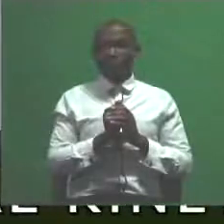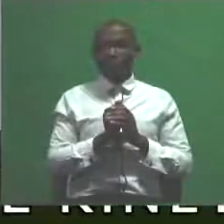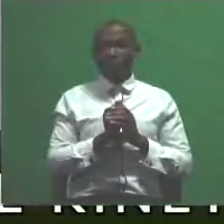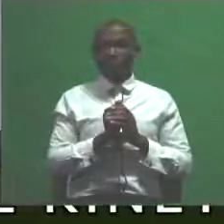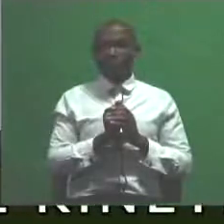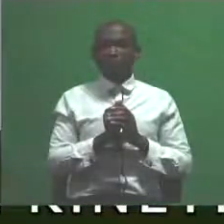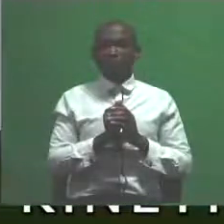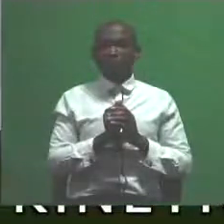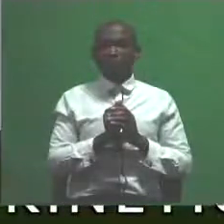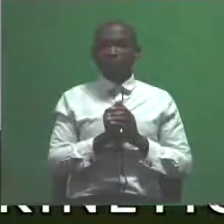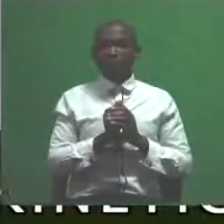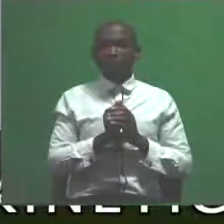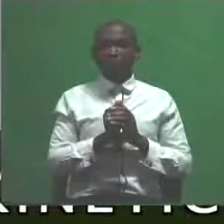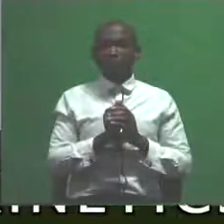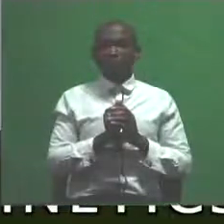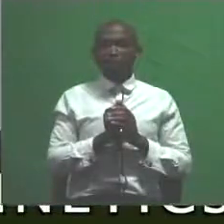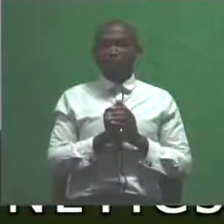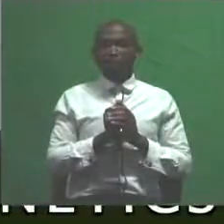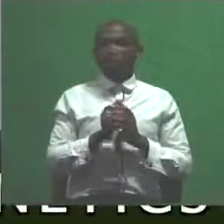means absorb.